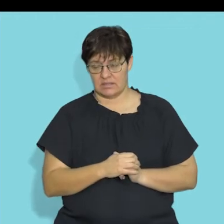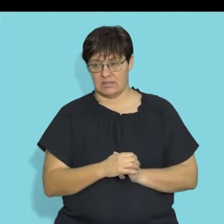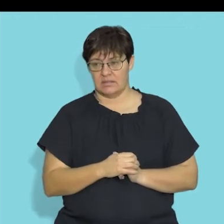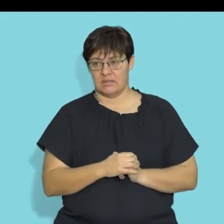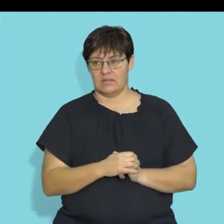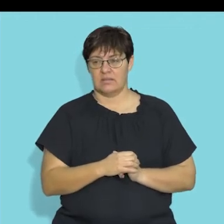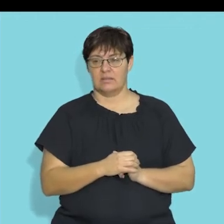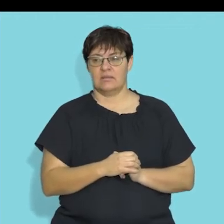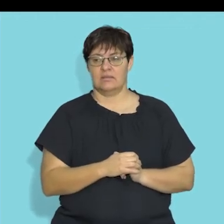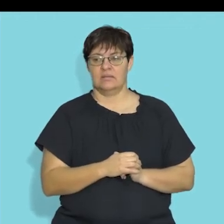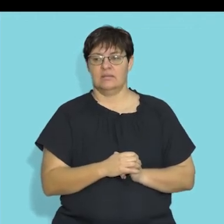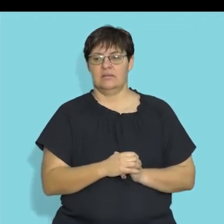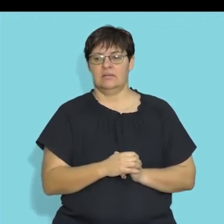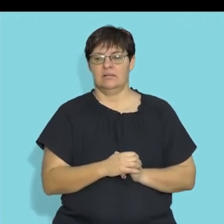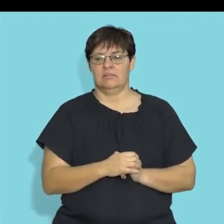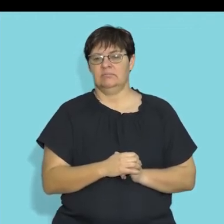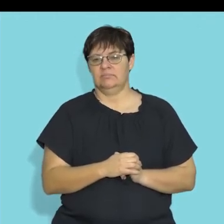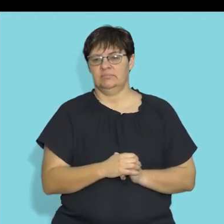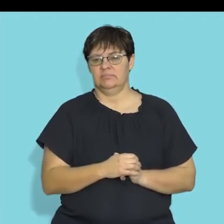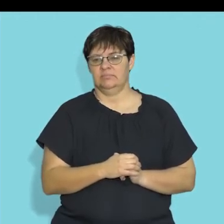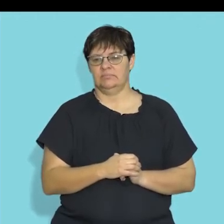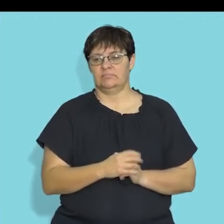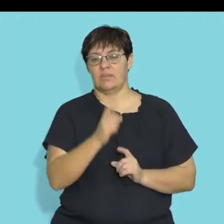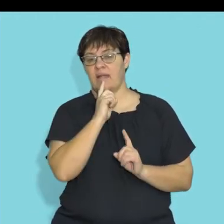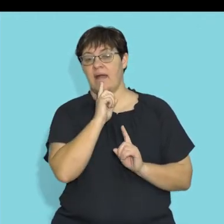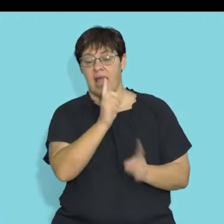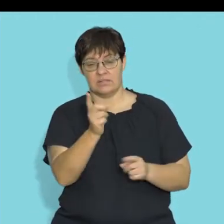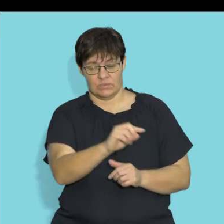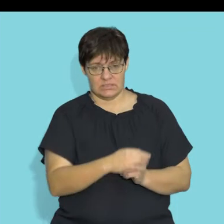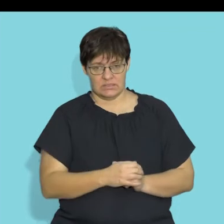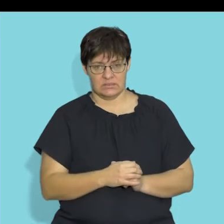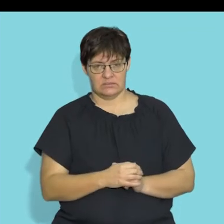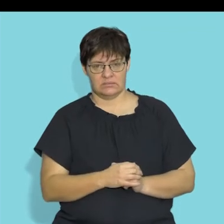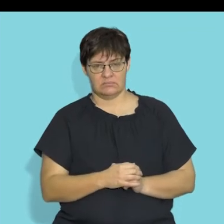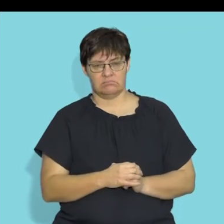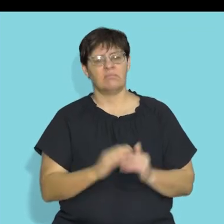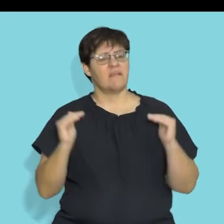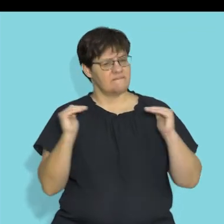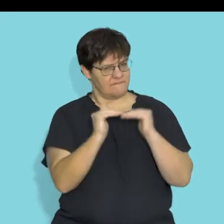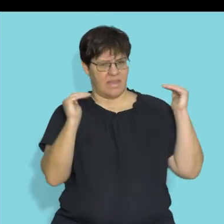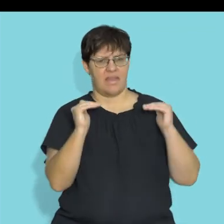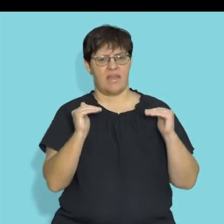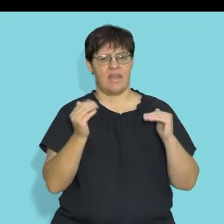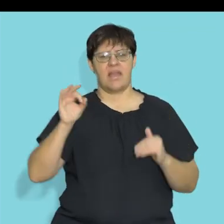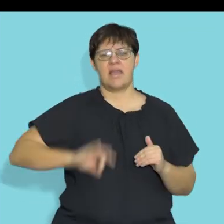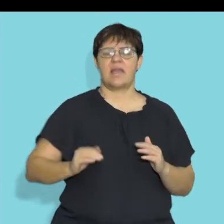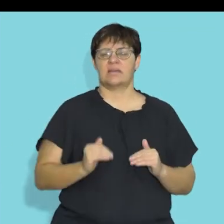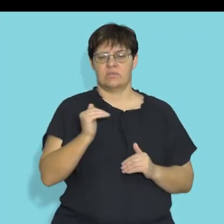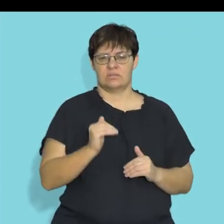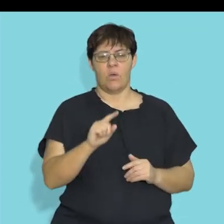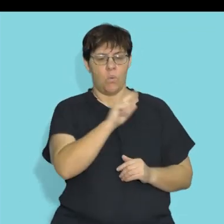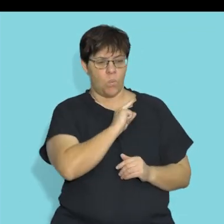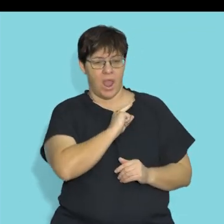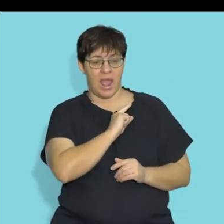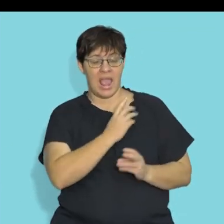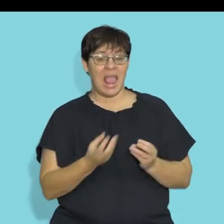3.5%, right? Then our answer will be, it's a fair increase